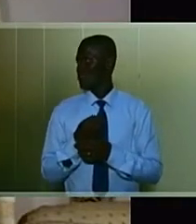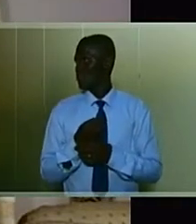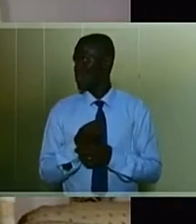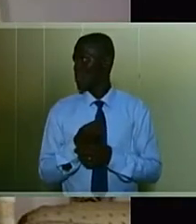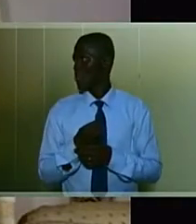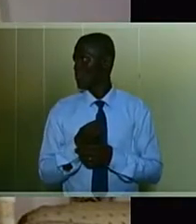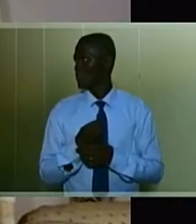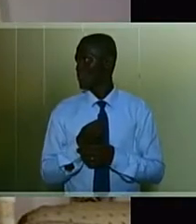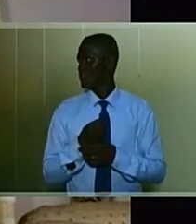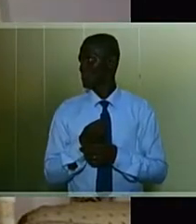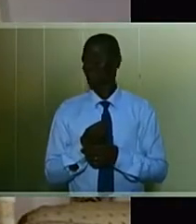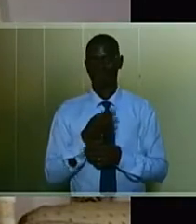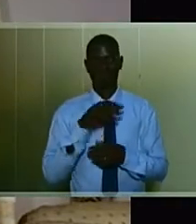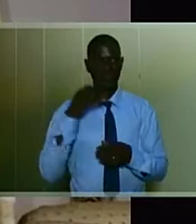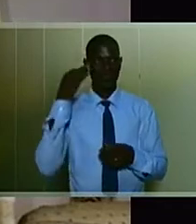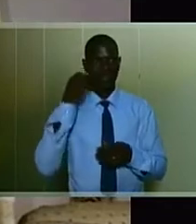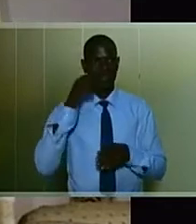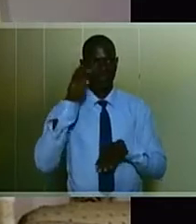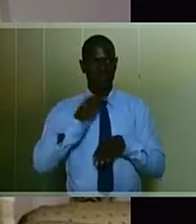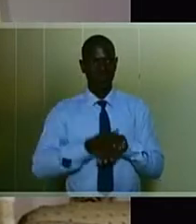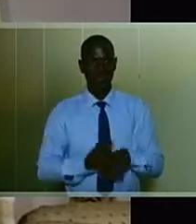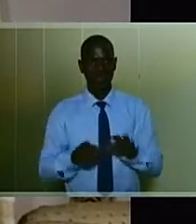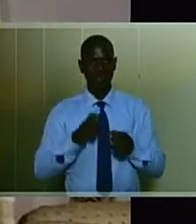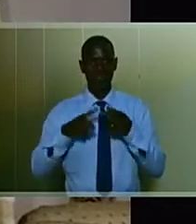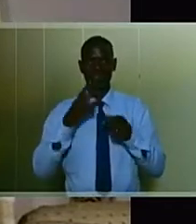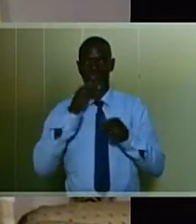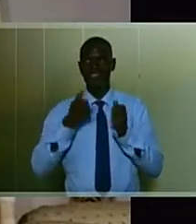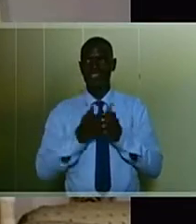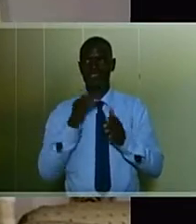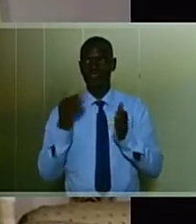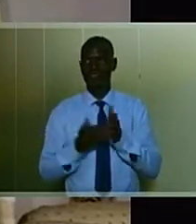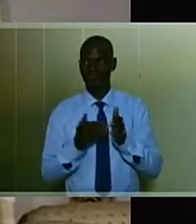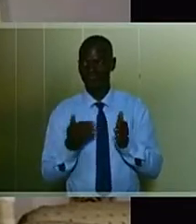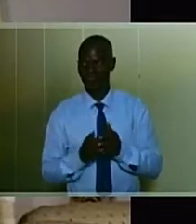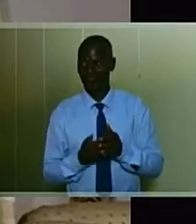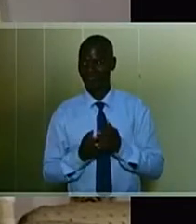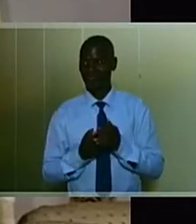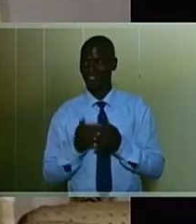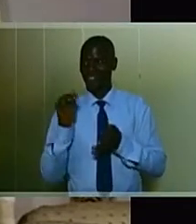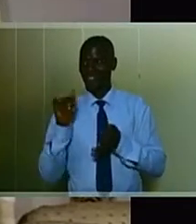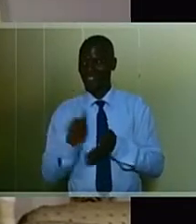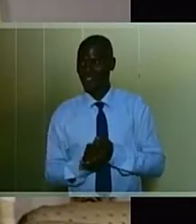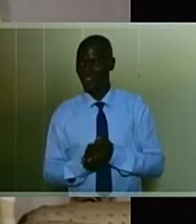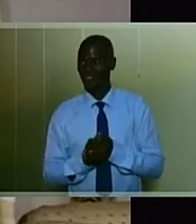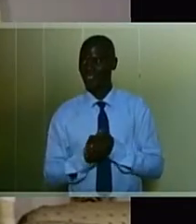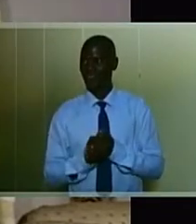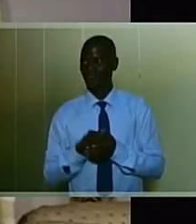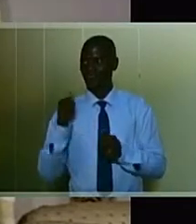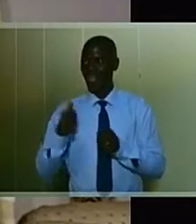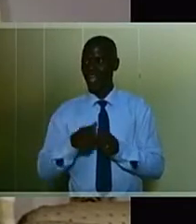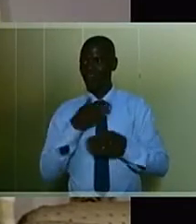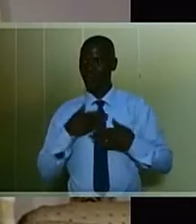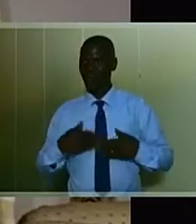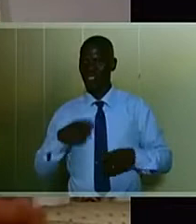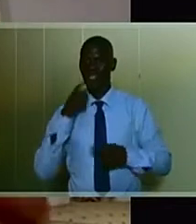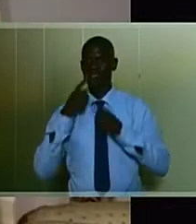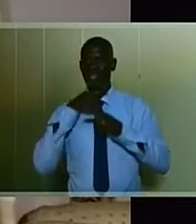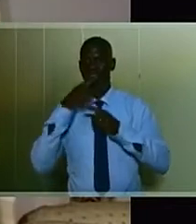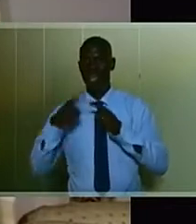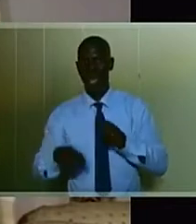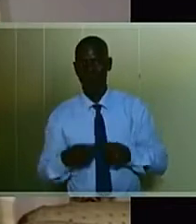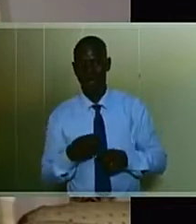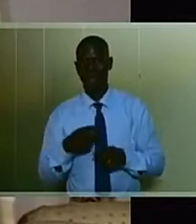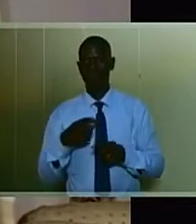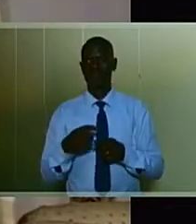has focused on. And you will see it running through the clause 52, clause 87, everybody's talking about clause 43,